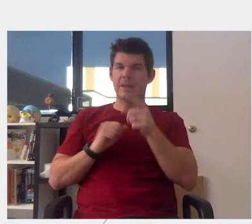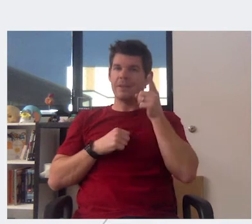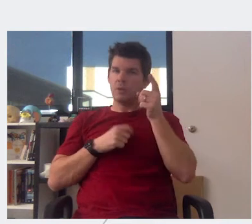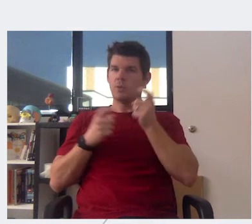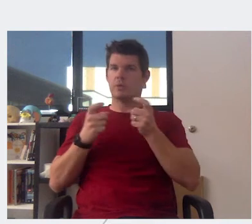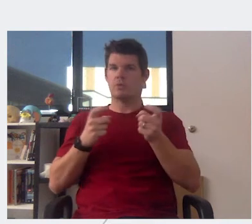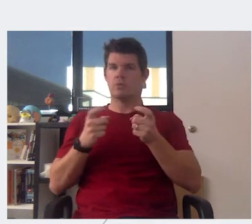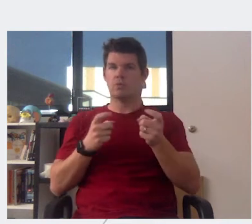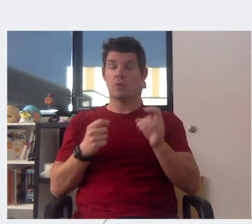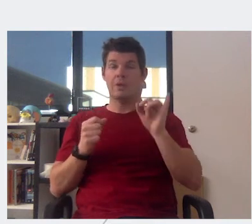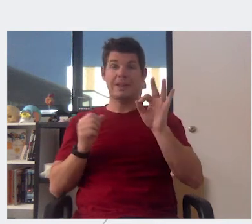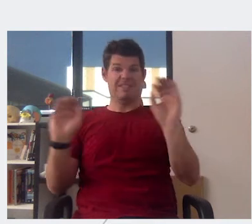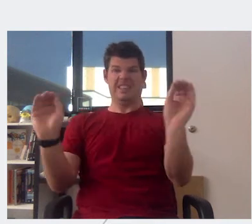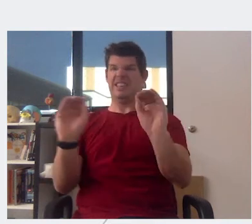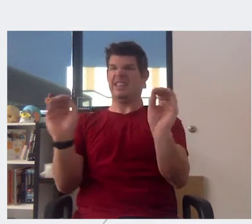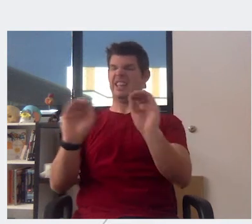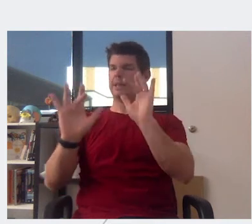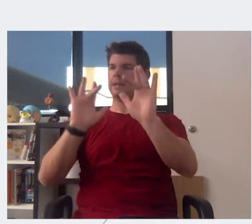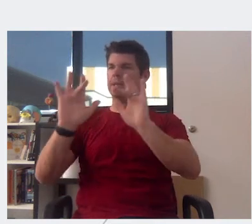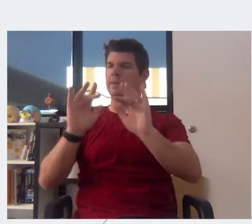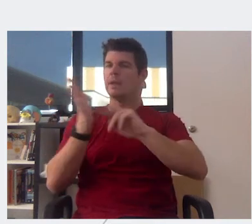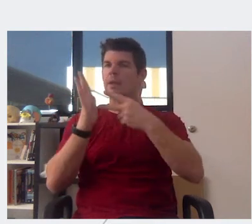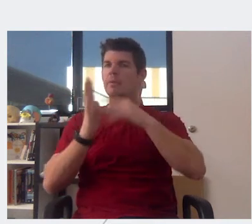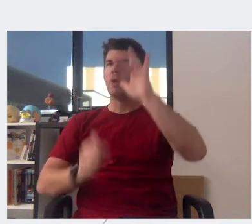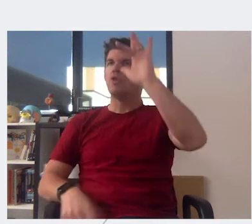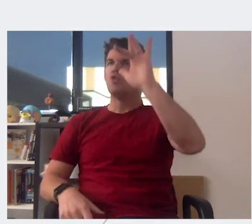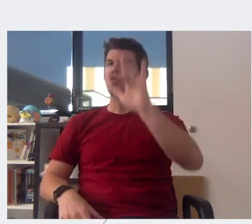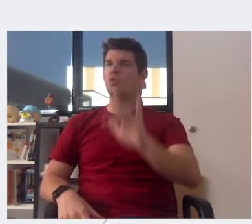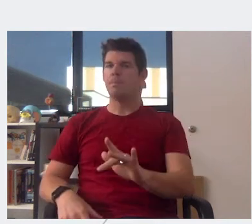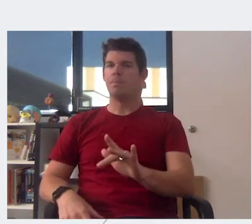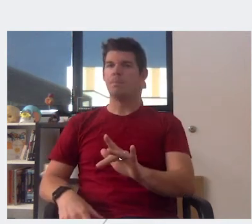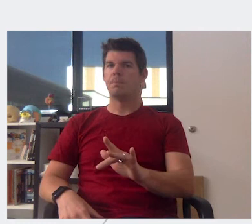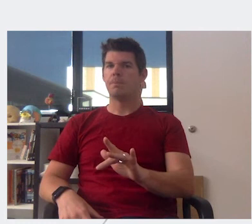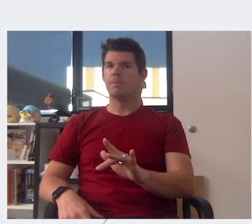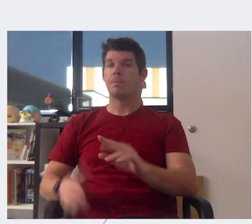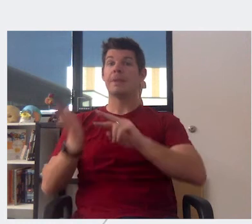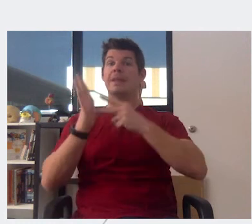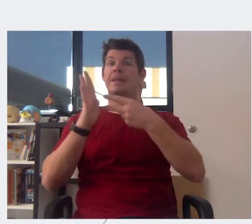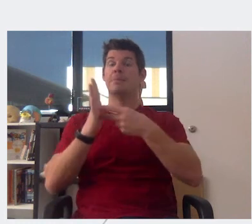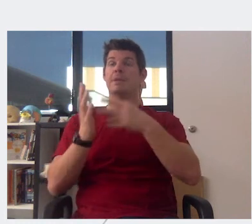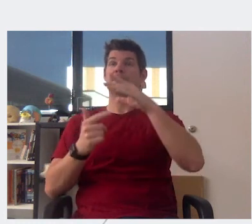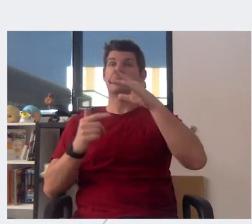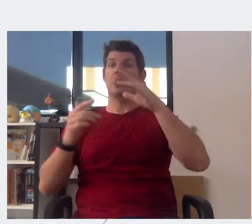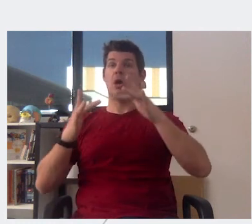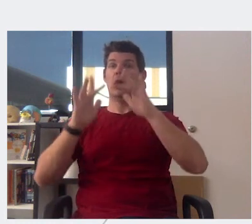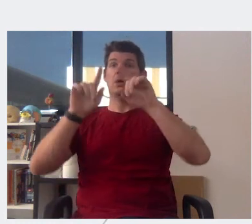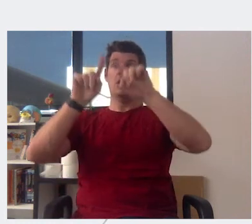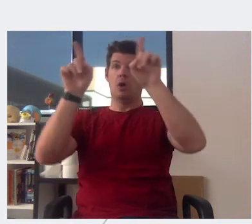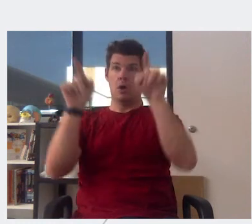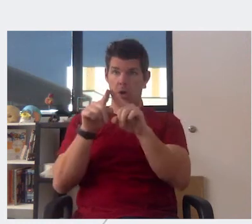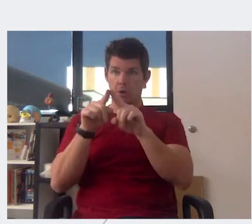anything on, what that did is turn them all off. So I went from the heart to the off. I